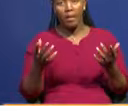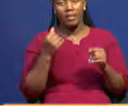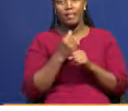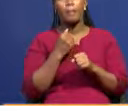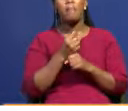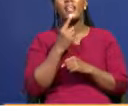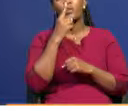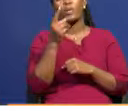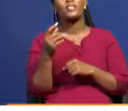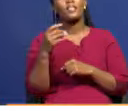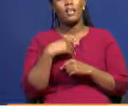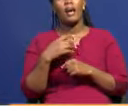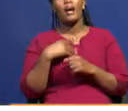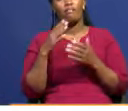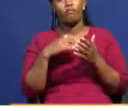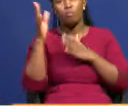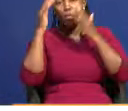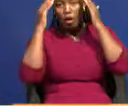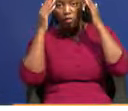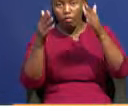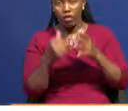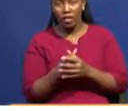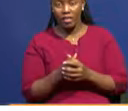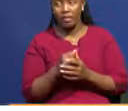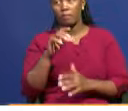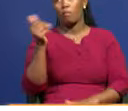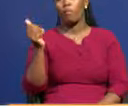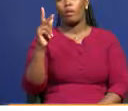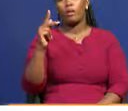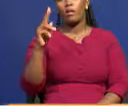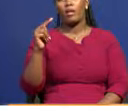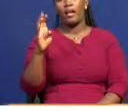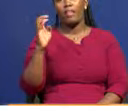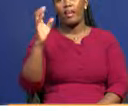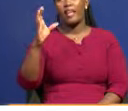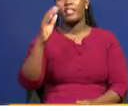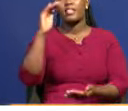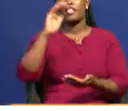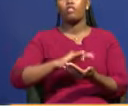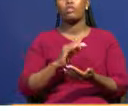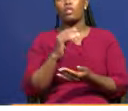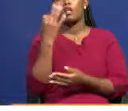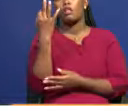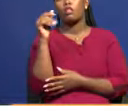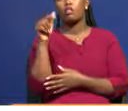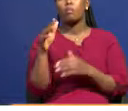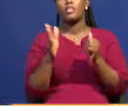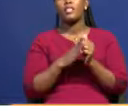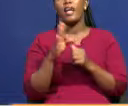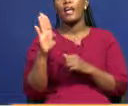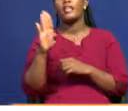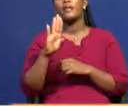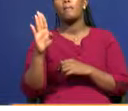a little bit more on that. The last one, mm-hmm. NEC, they reduced 3.9 billion.